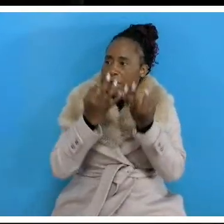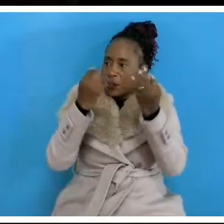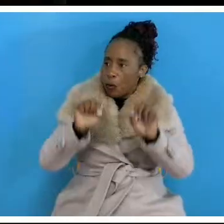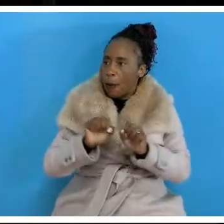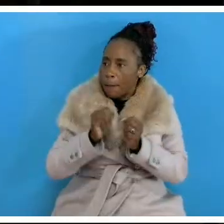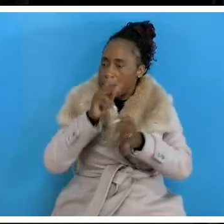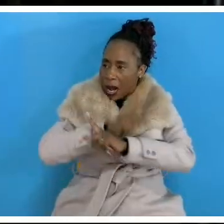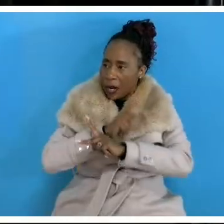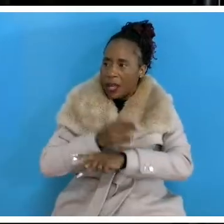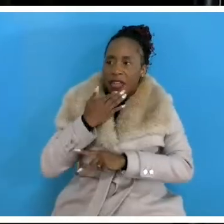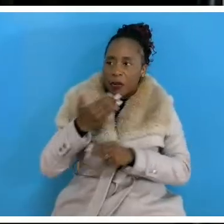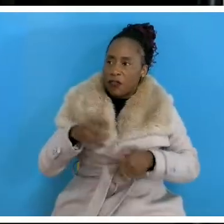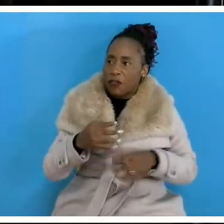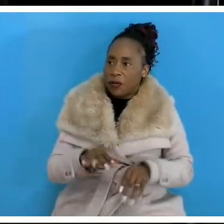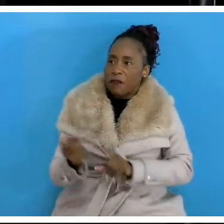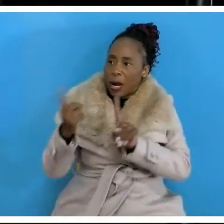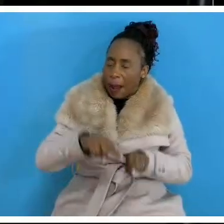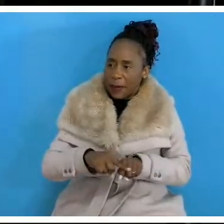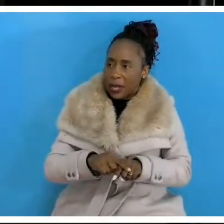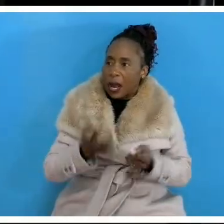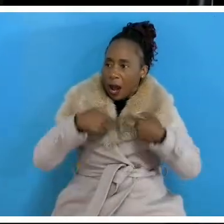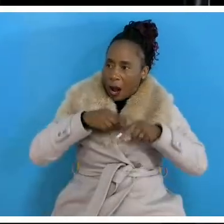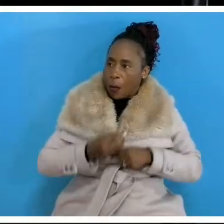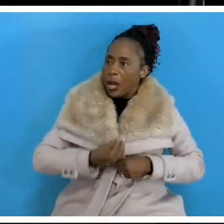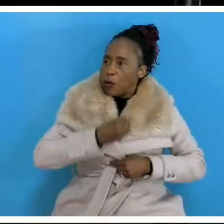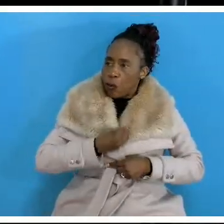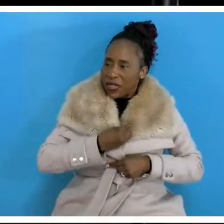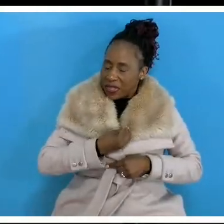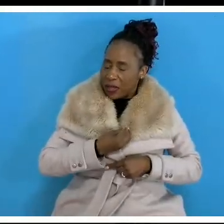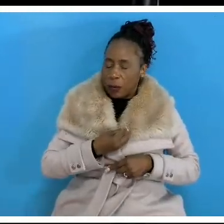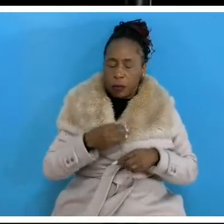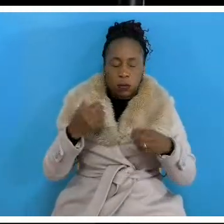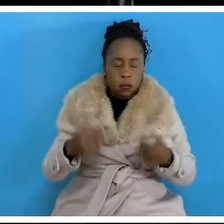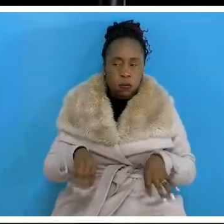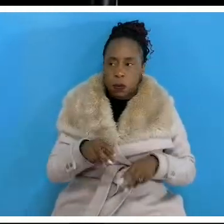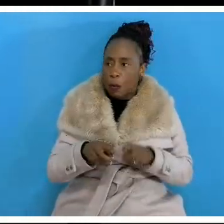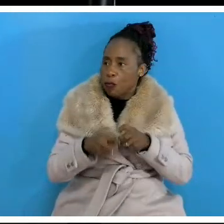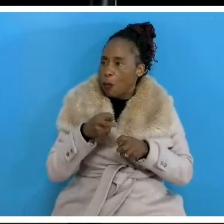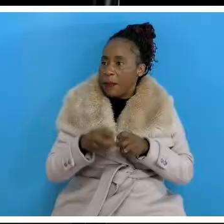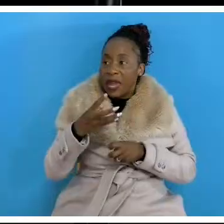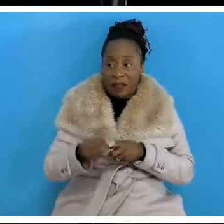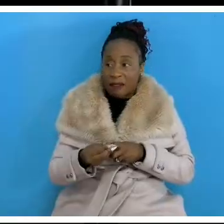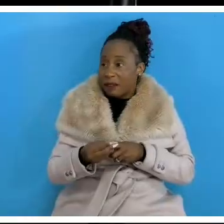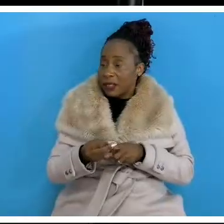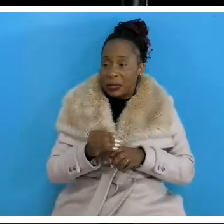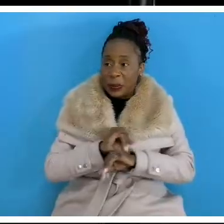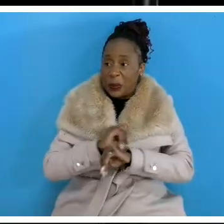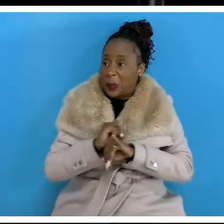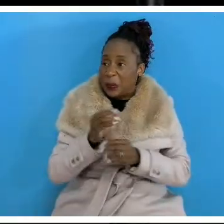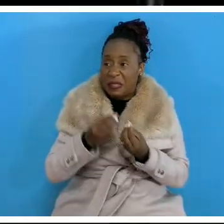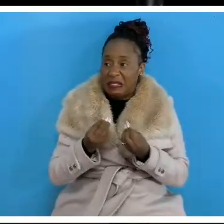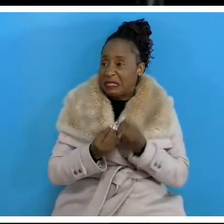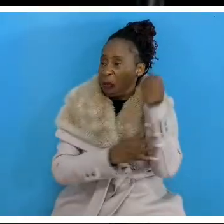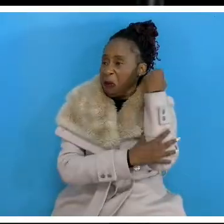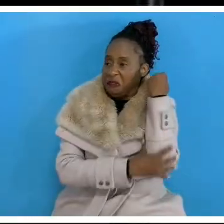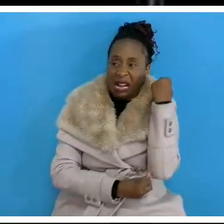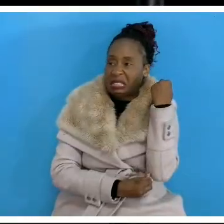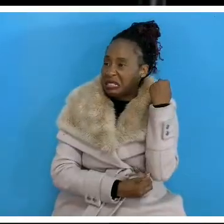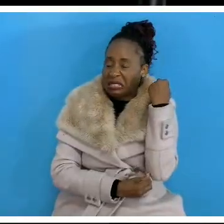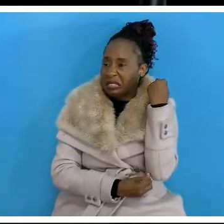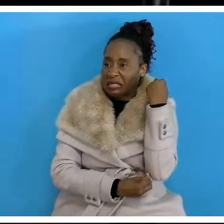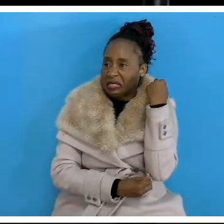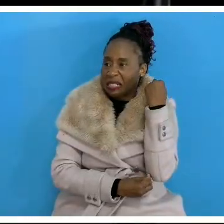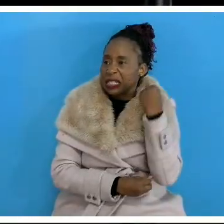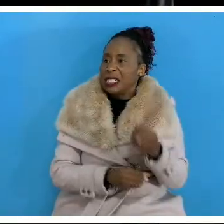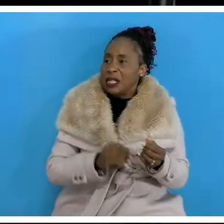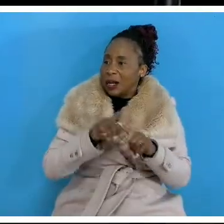We thank you for coming. Our youth are going through great adversity. Dire poverty is what this community